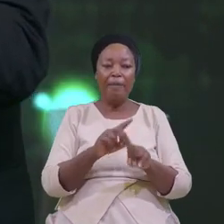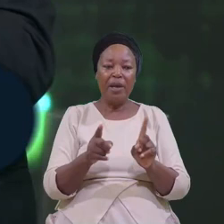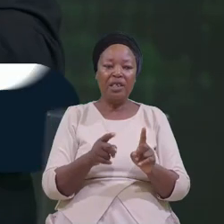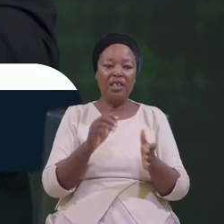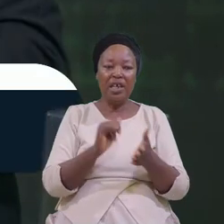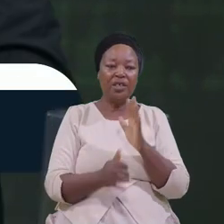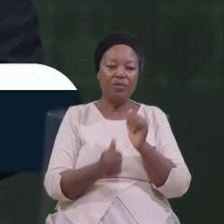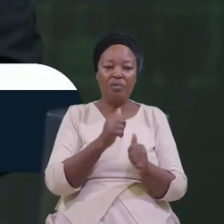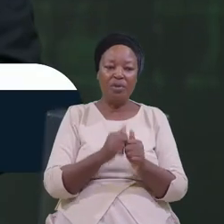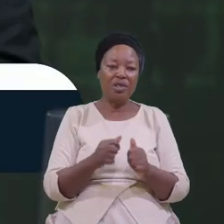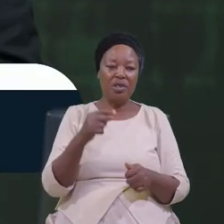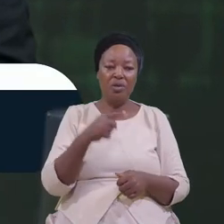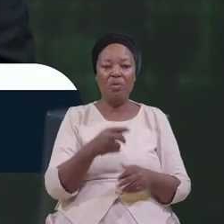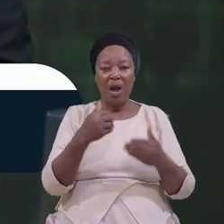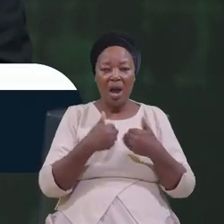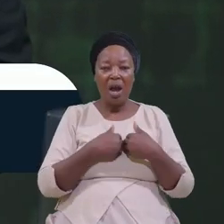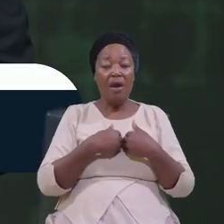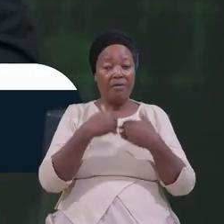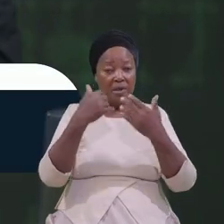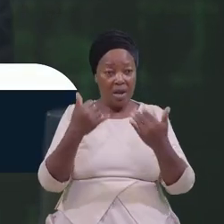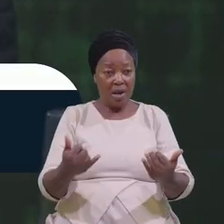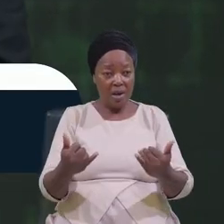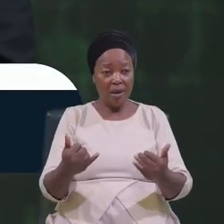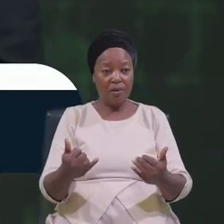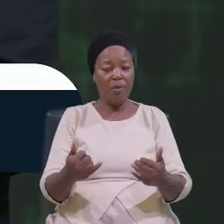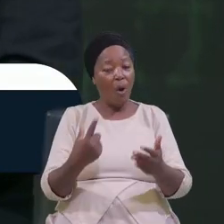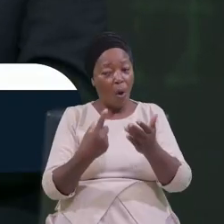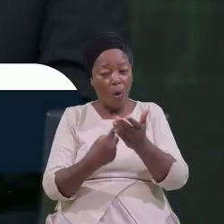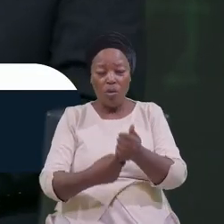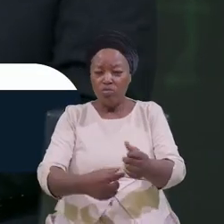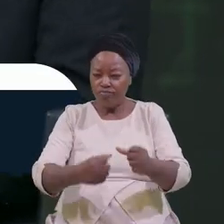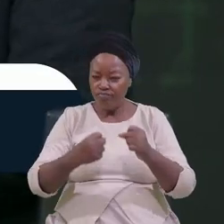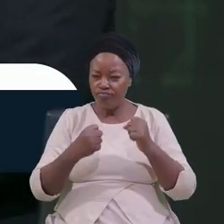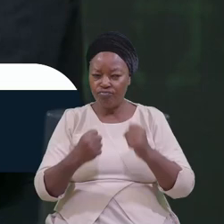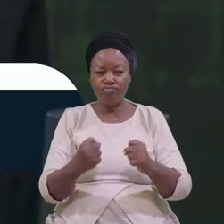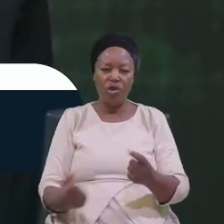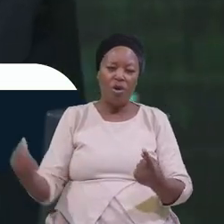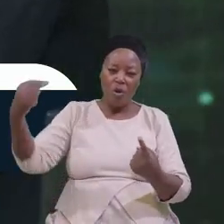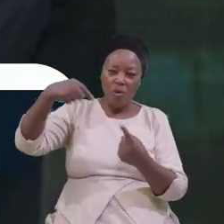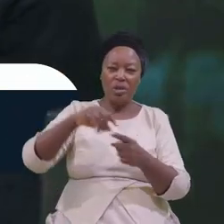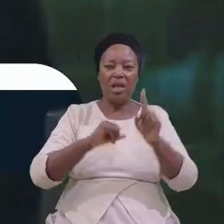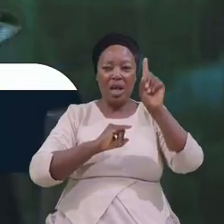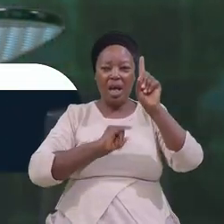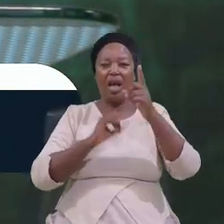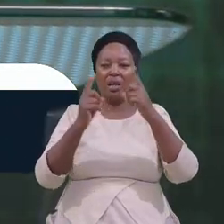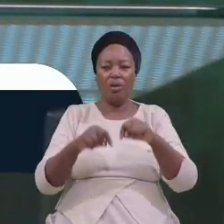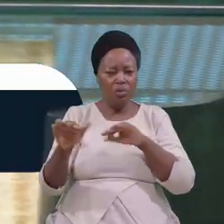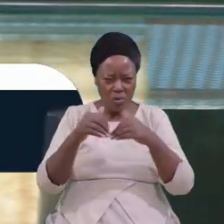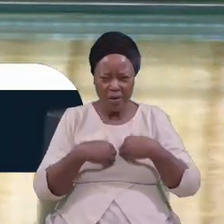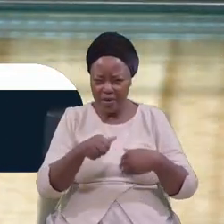But that which ye have already, hold fast till I come. Do you have